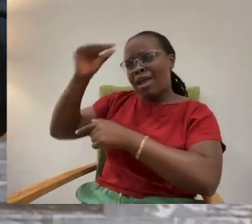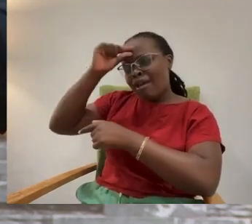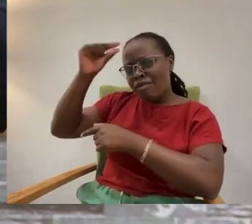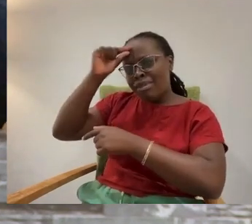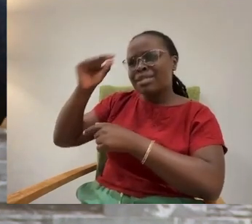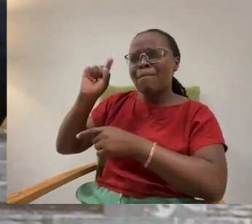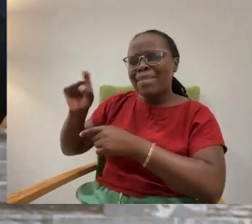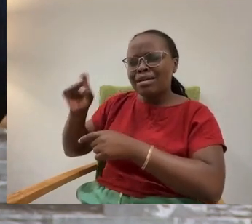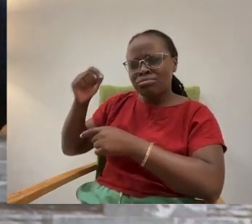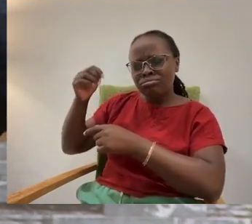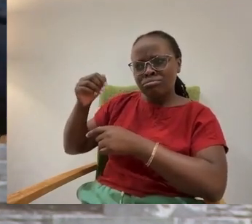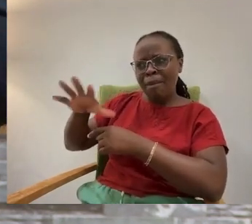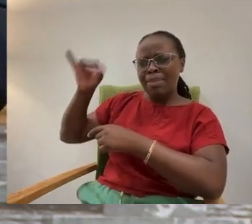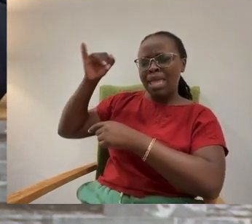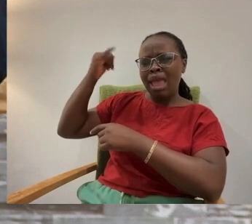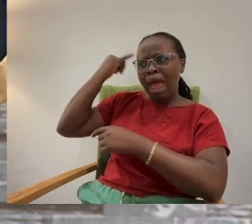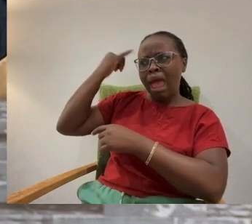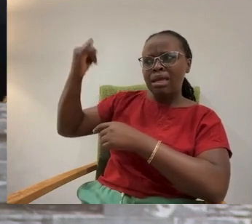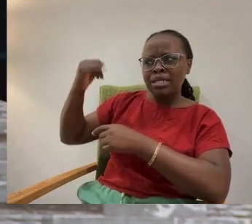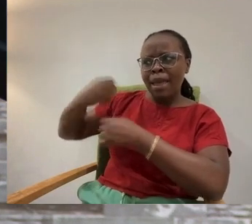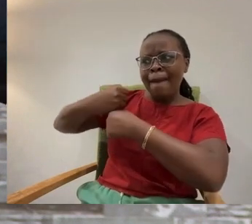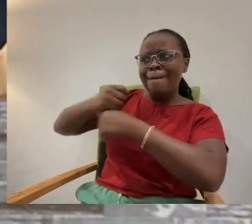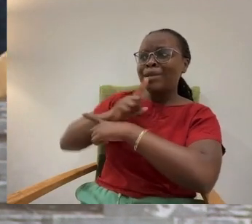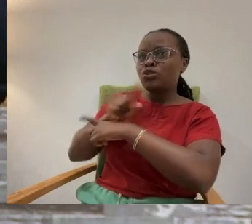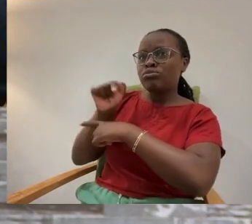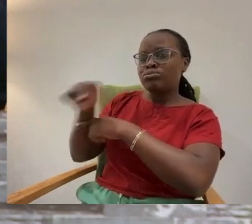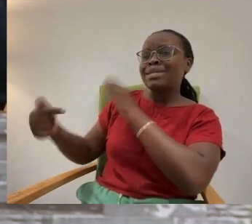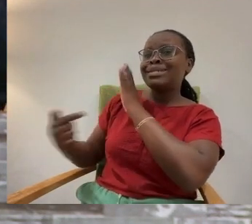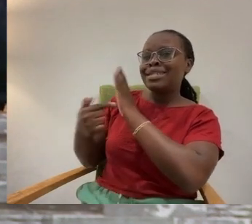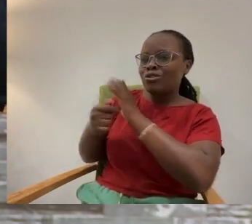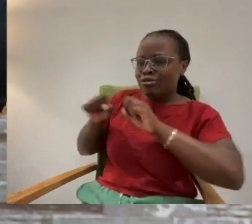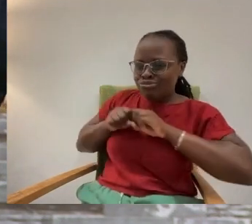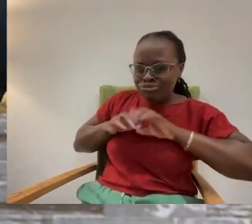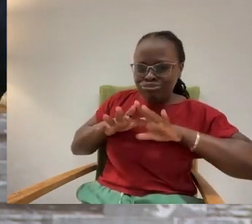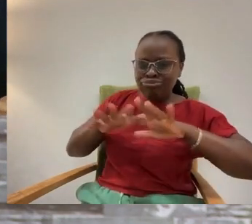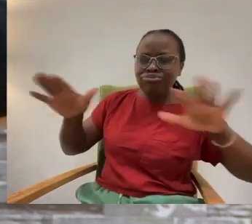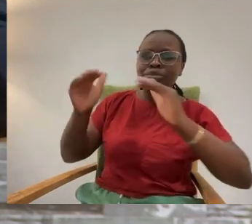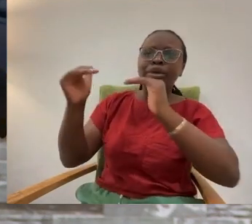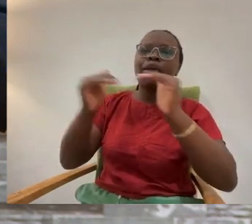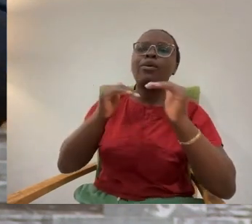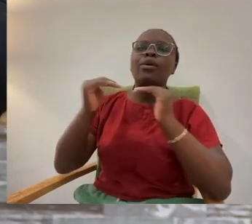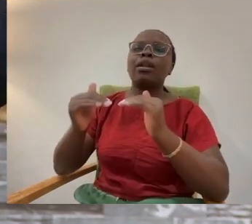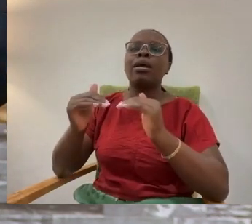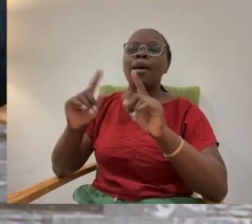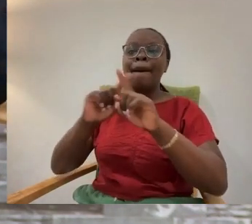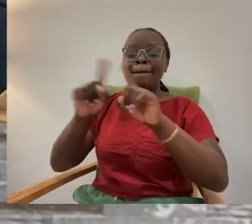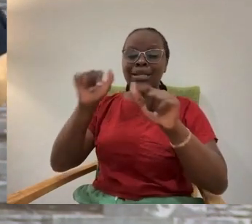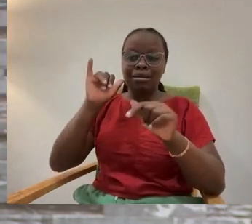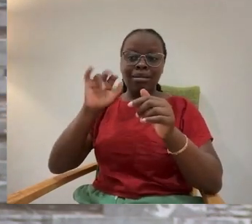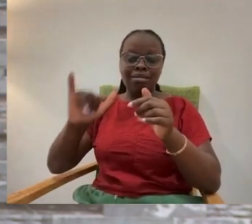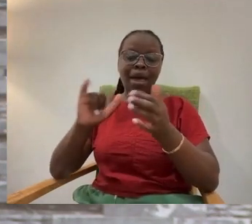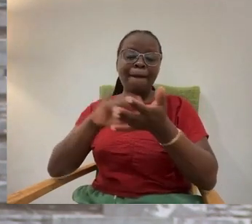take initiative in making sure technology is distributed equally. But at the same time, that's also mean